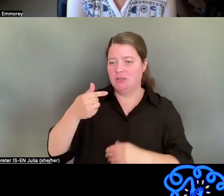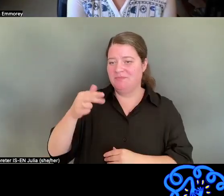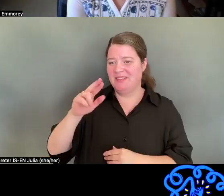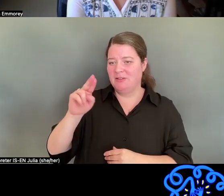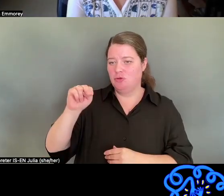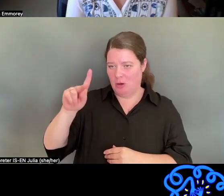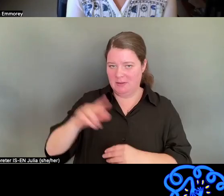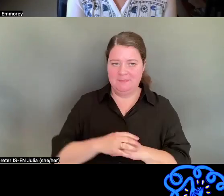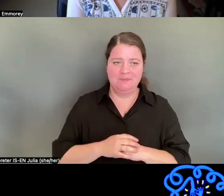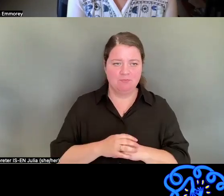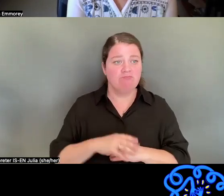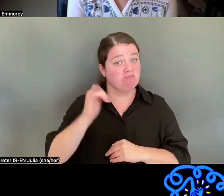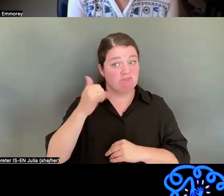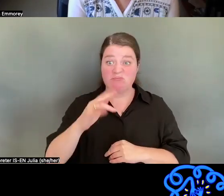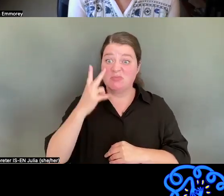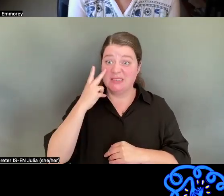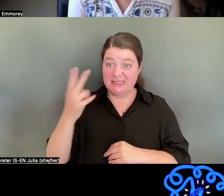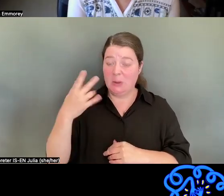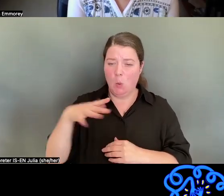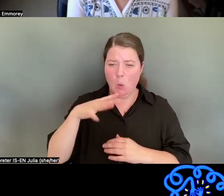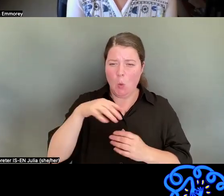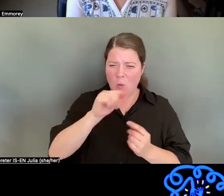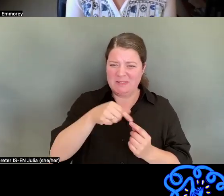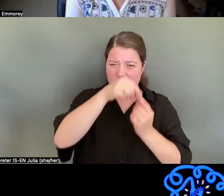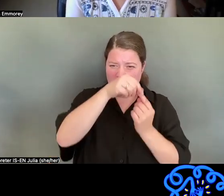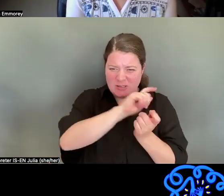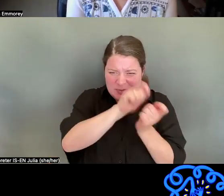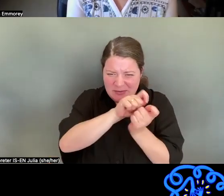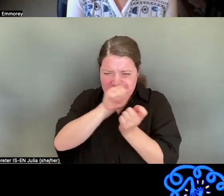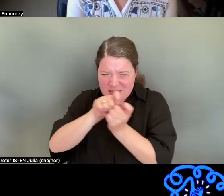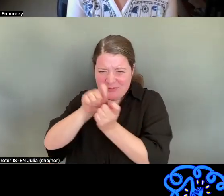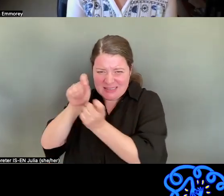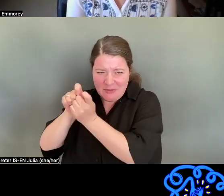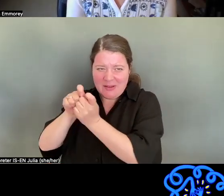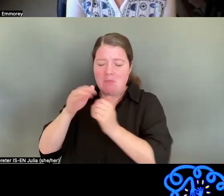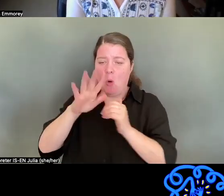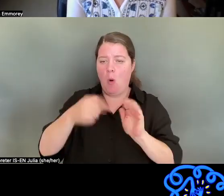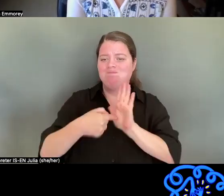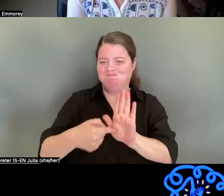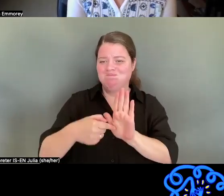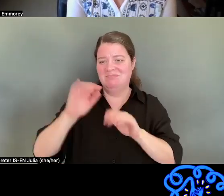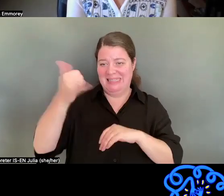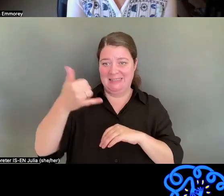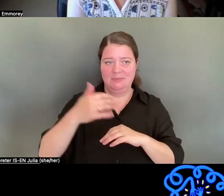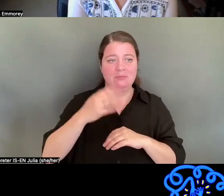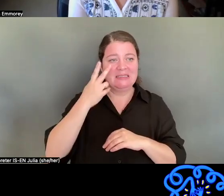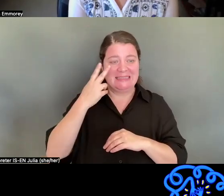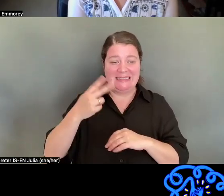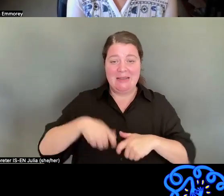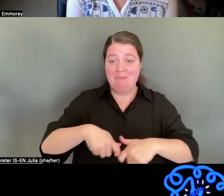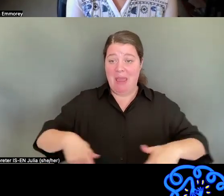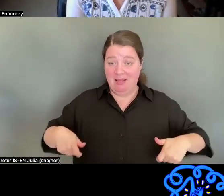unique semantic features were more likely to be depicted. So I'm giving you examples here for belt. Worn at the waist